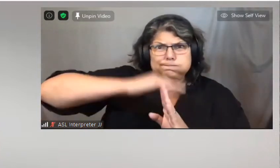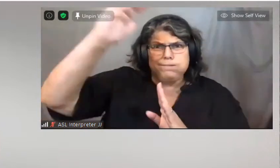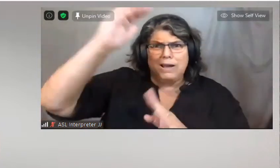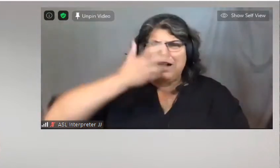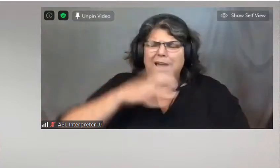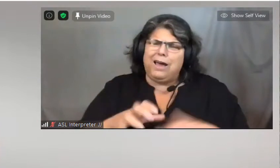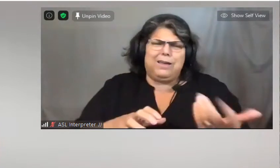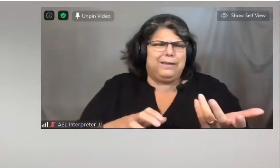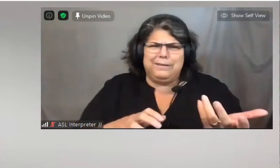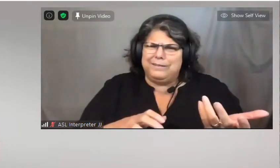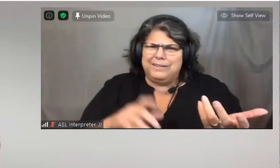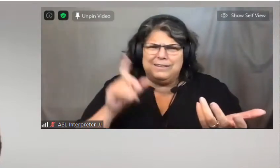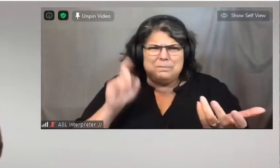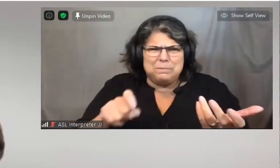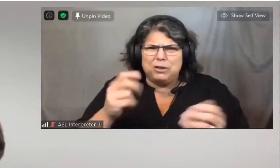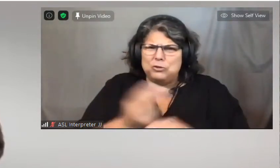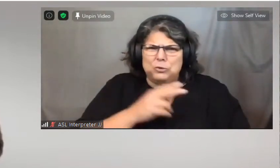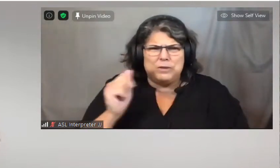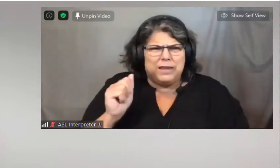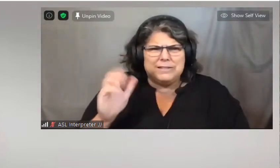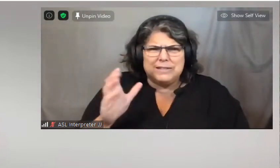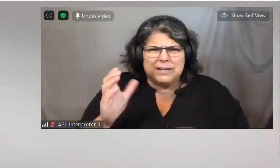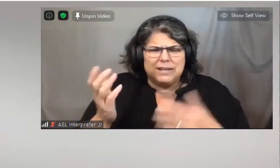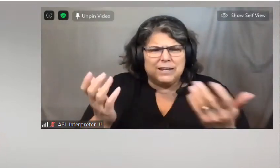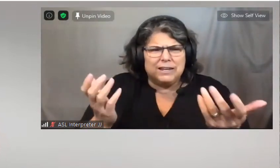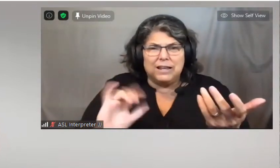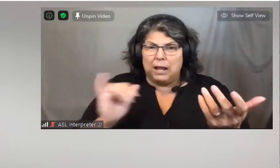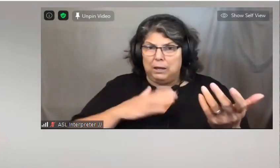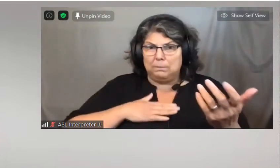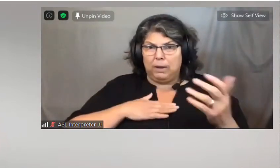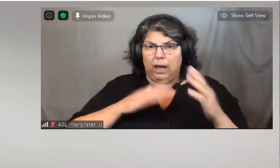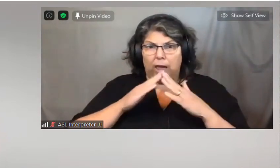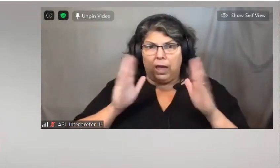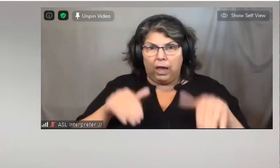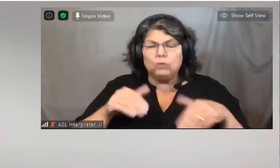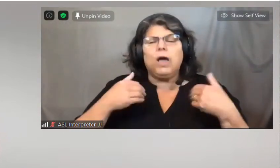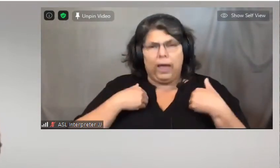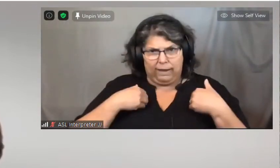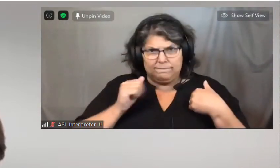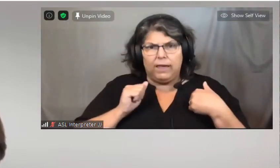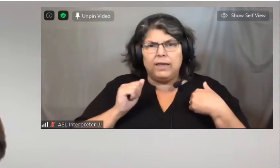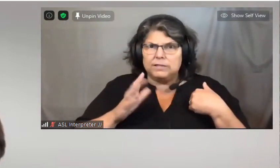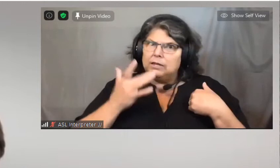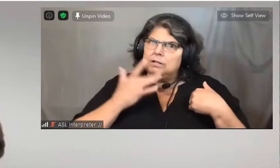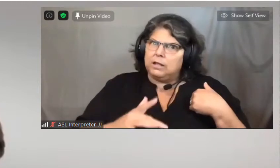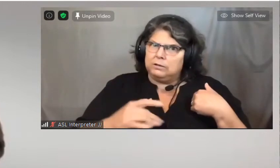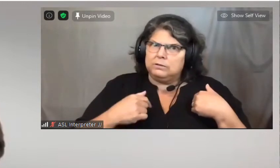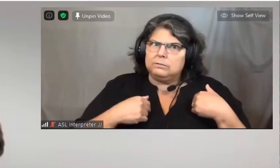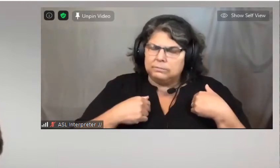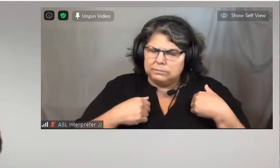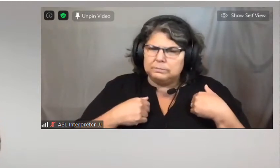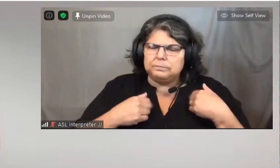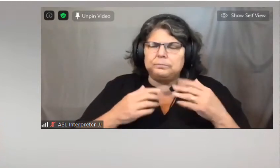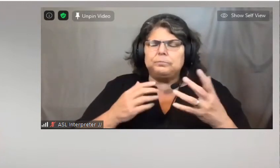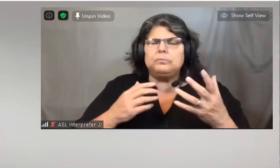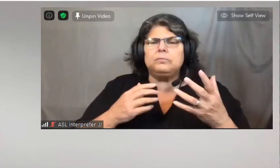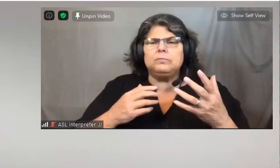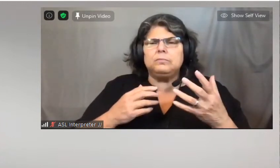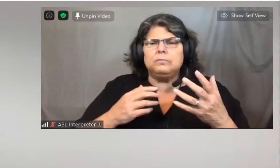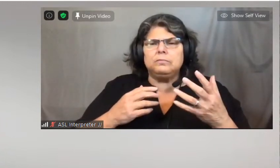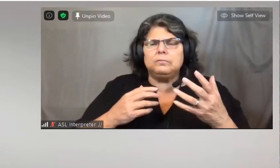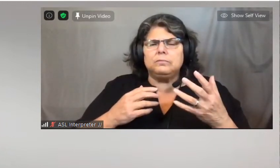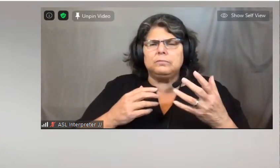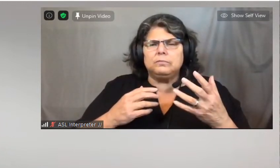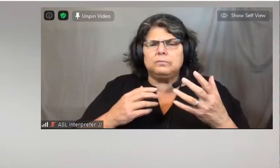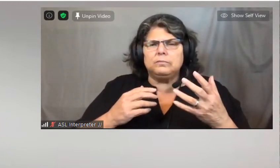avoid them completely, but you can, like in my house, I have air conditioning, thankfully. And instead of keeping it